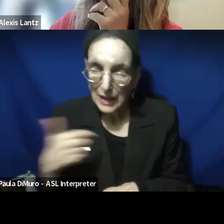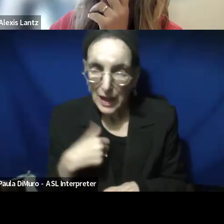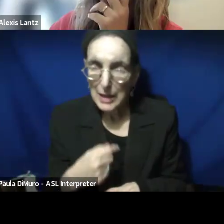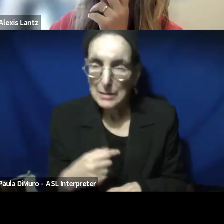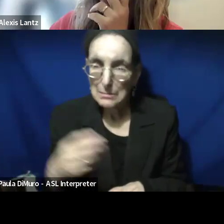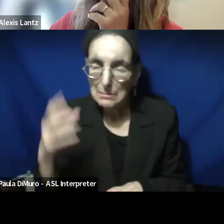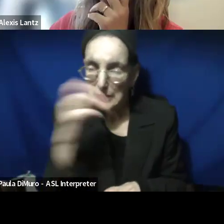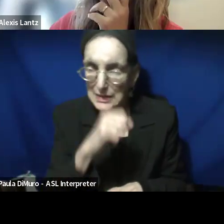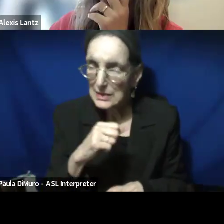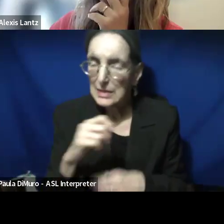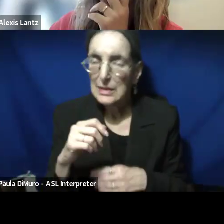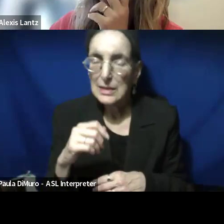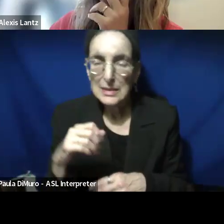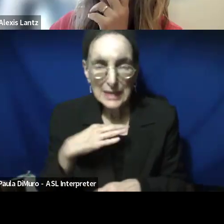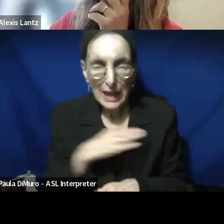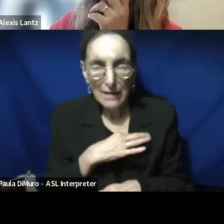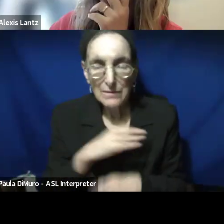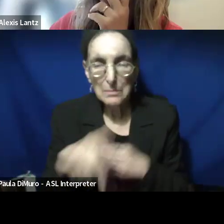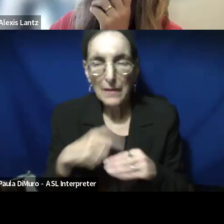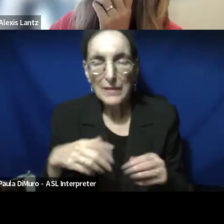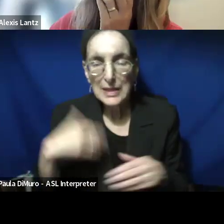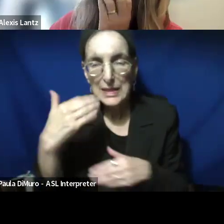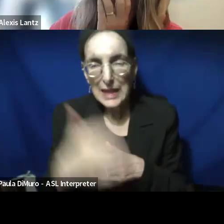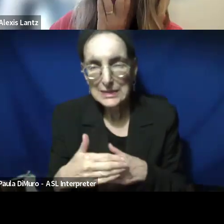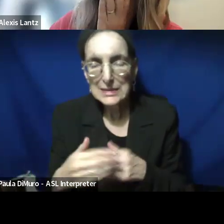staff, on the next steps?